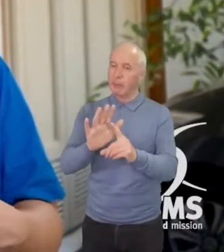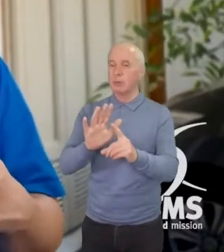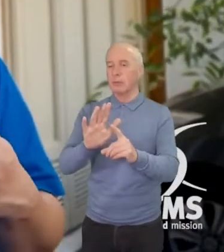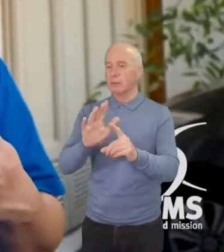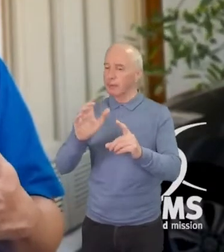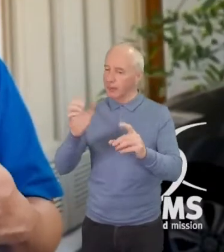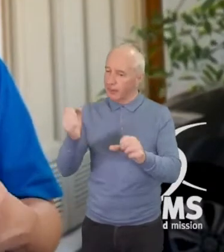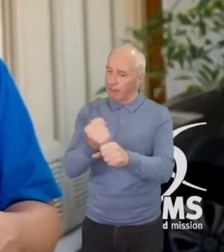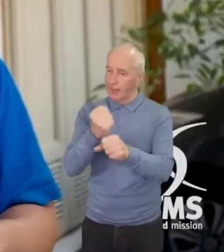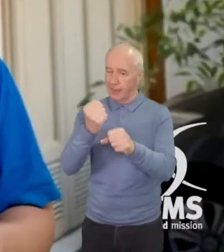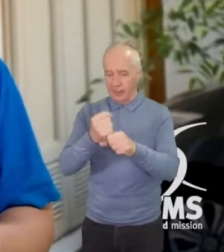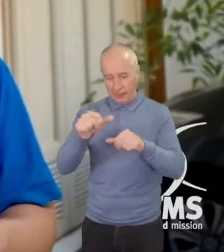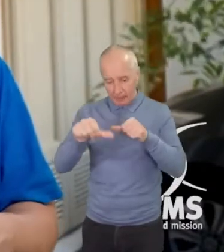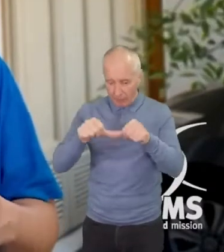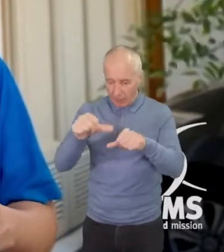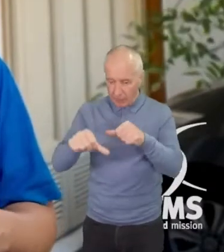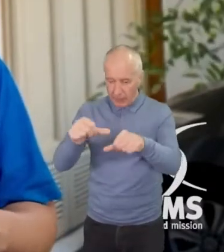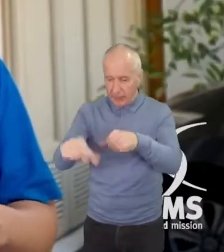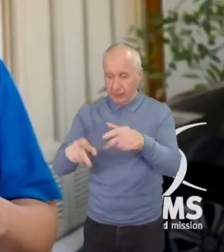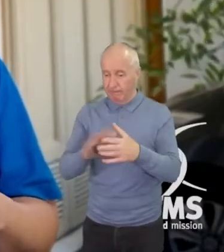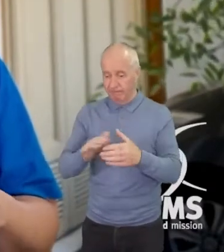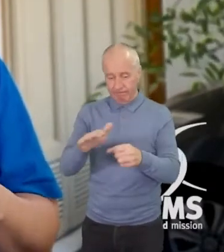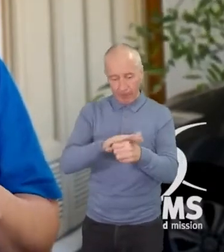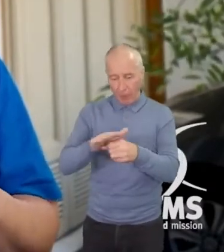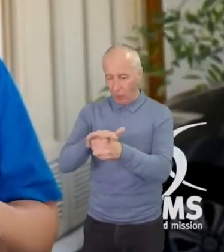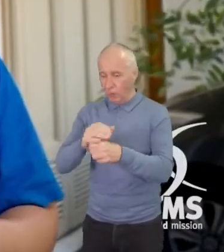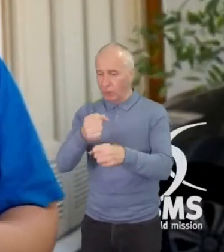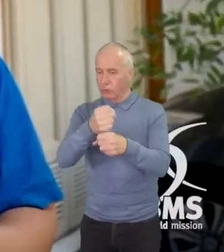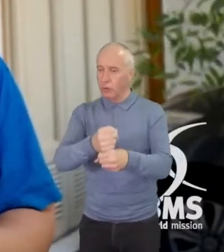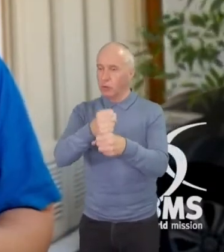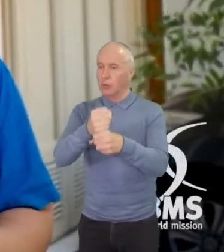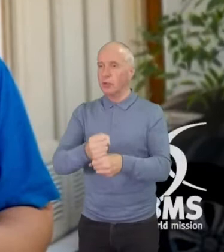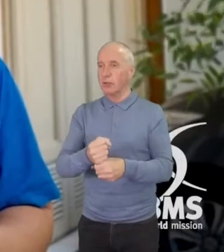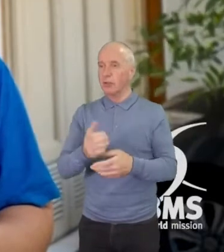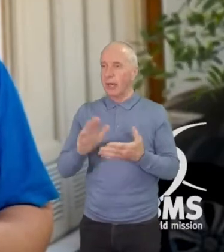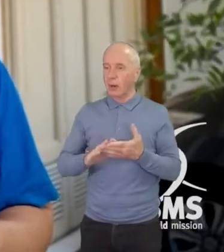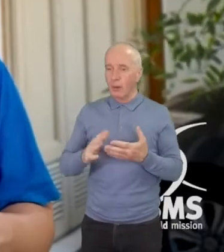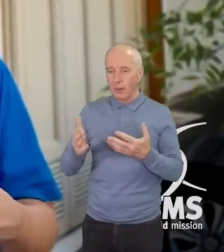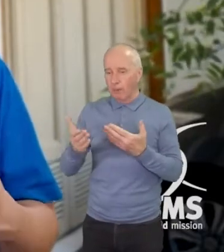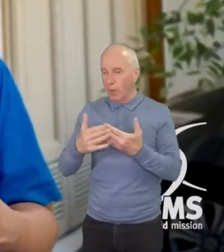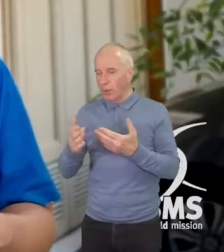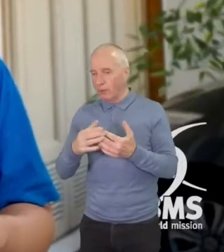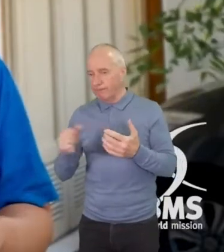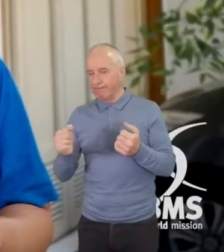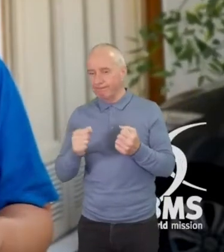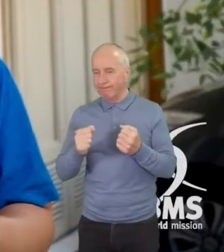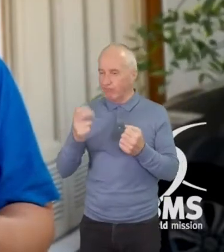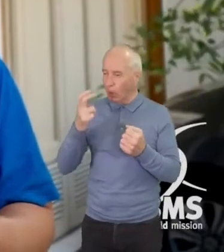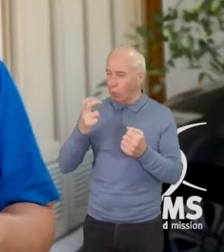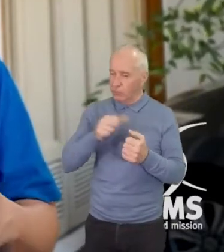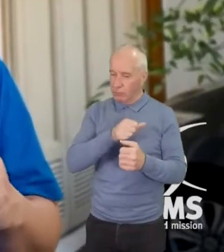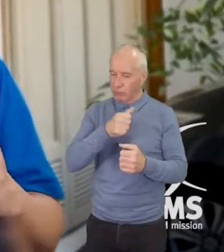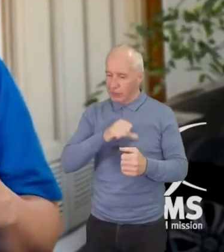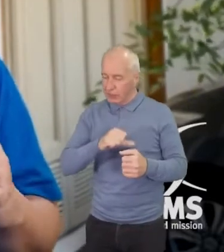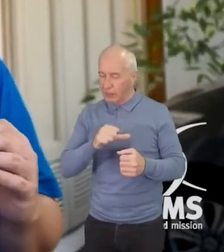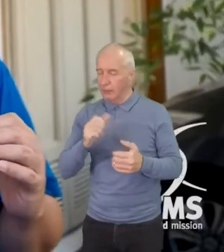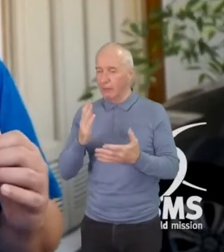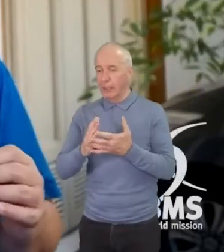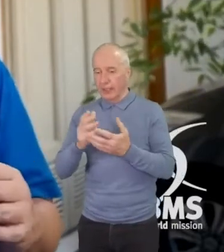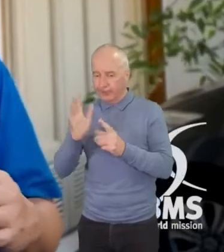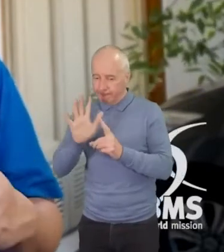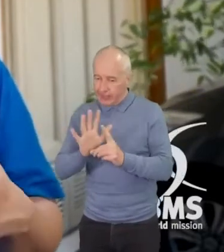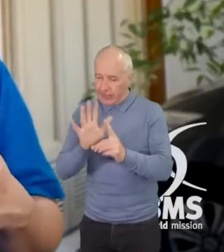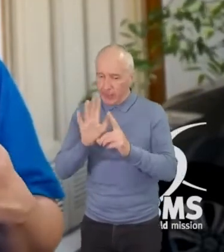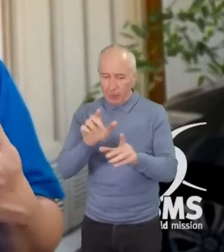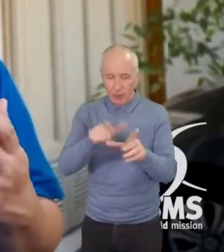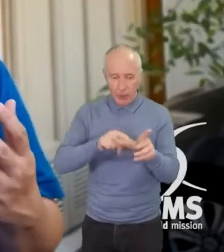process in the local churches, especially how more mature Christian can disciple the younger Christian, because we believe the young